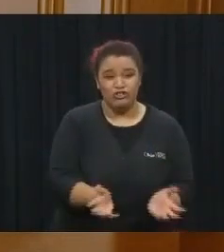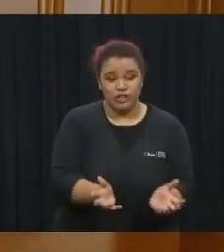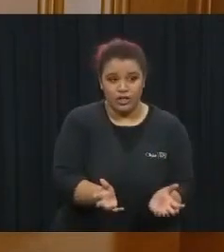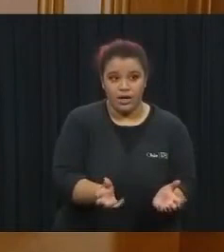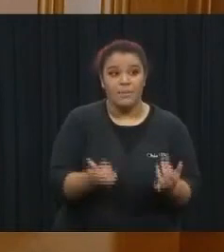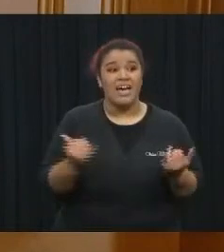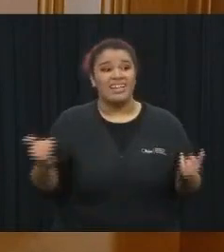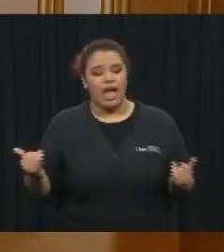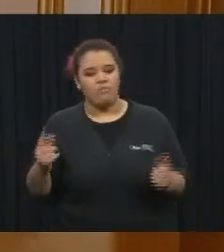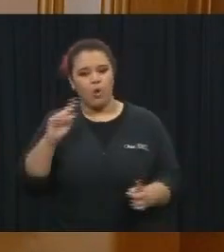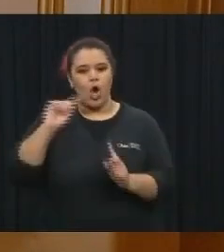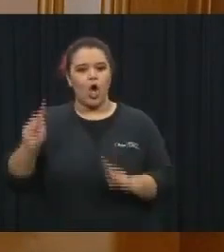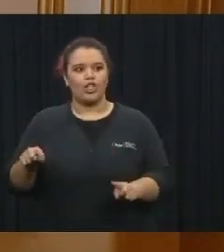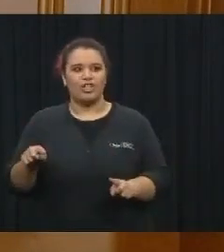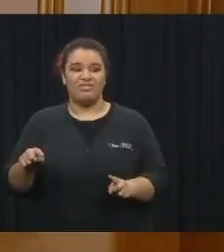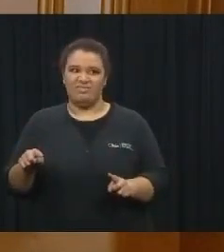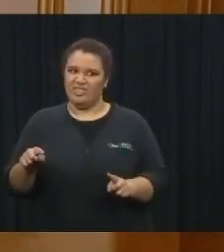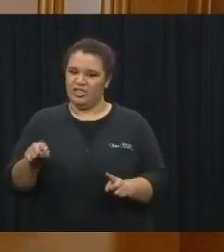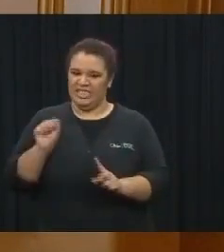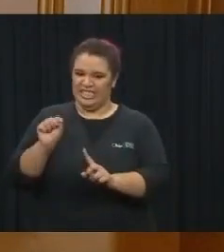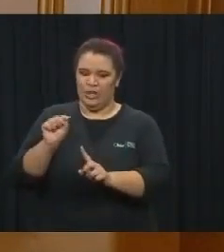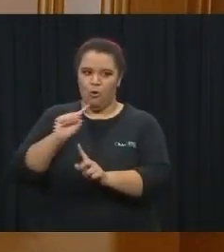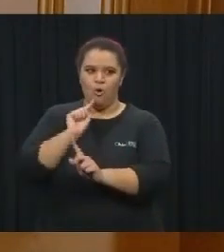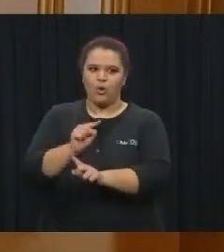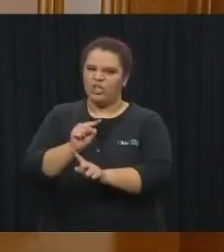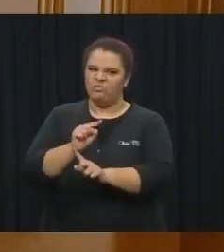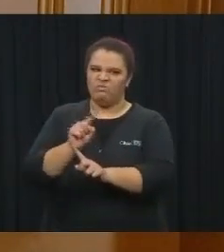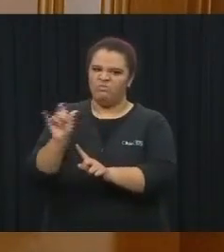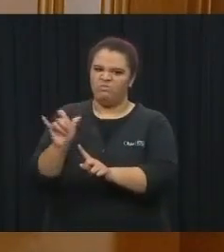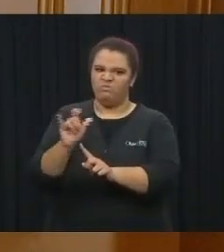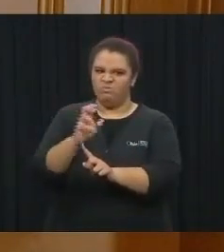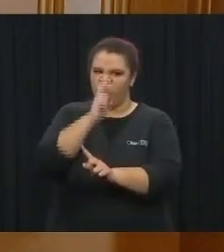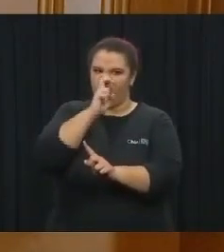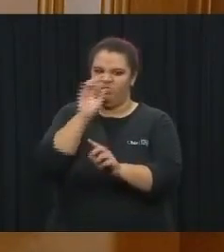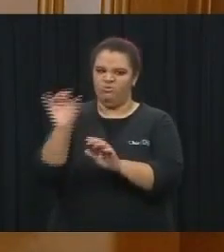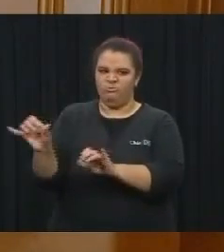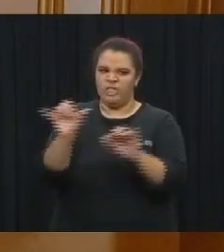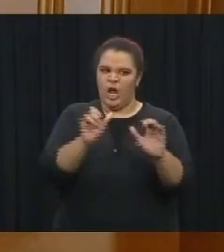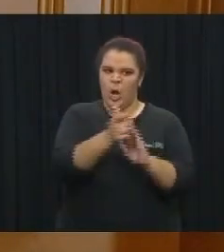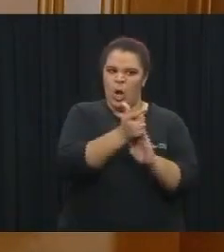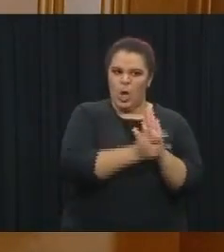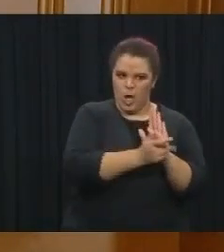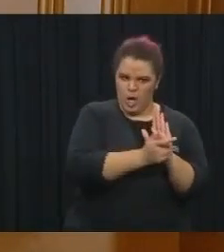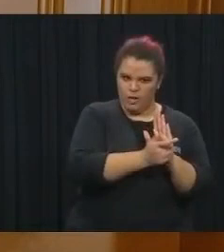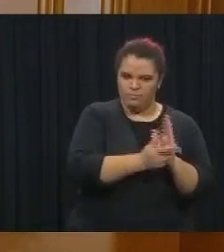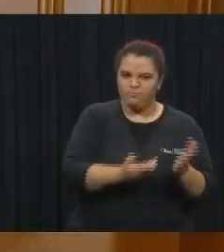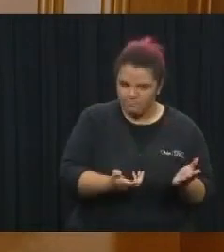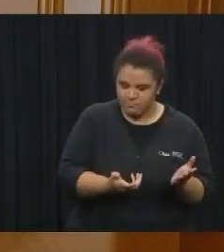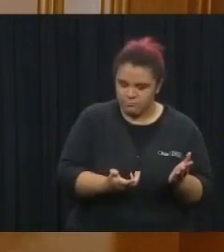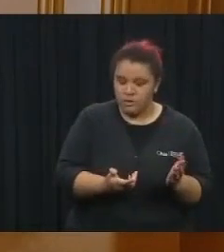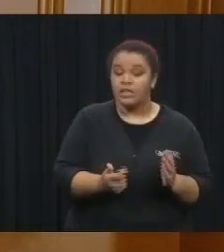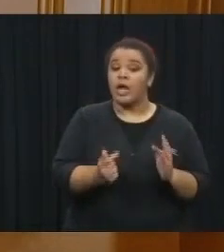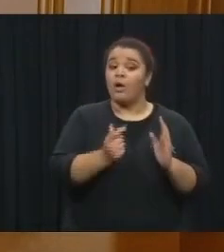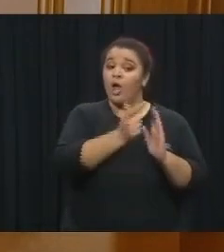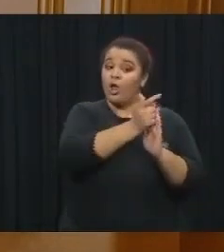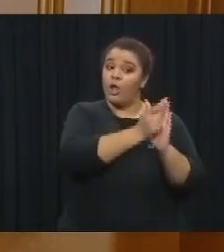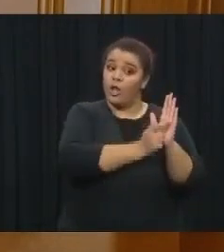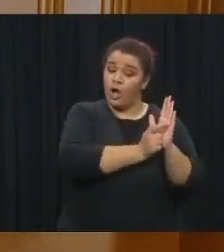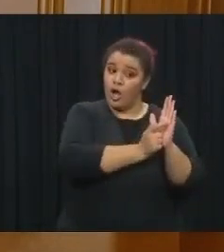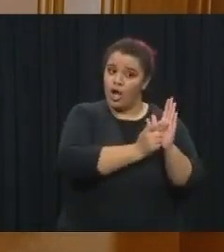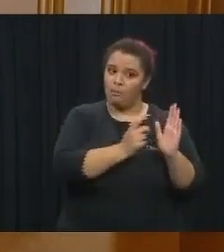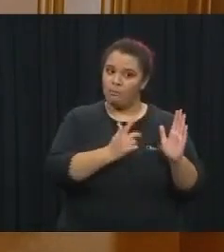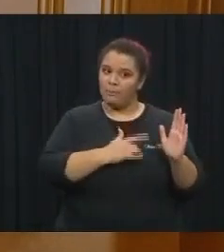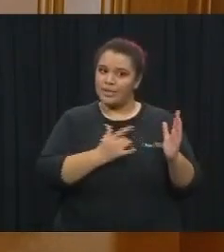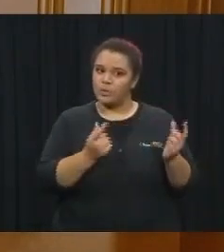it. But it's like anything else in the law. The law is an instructor. The law is a